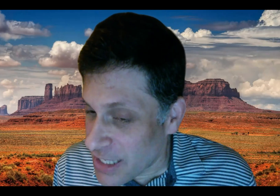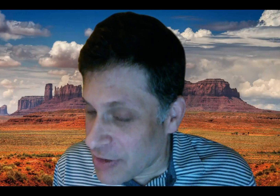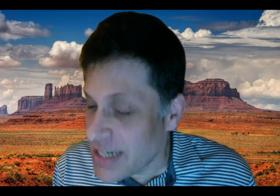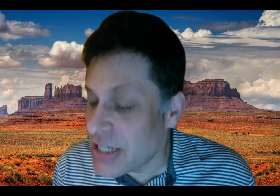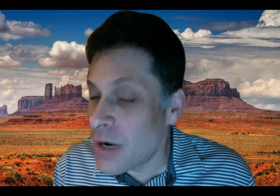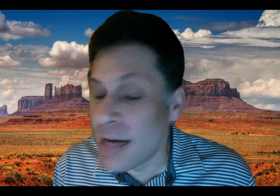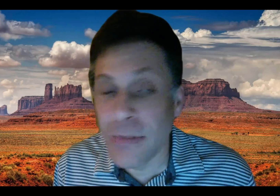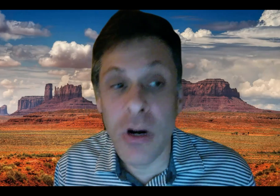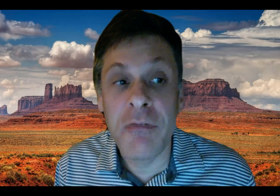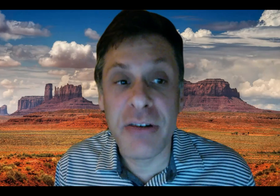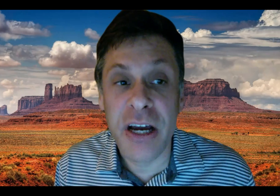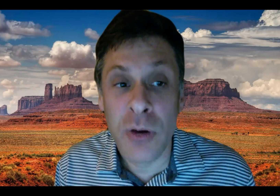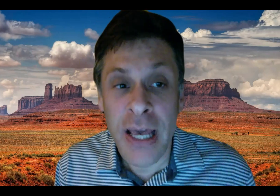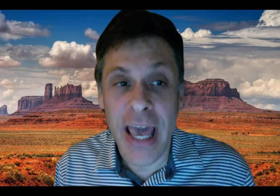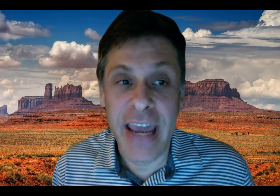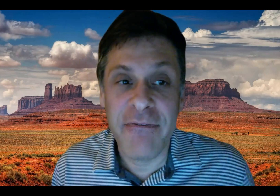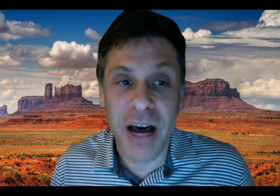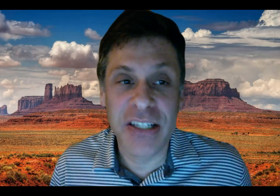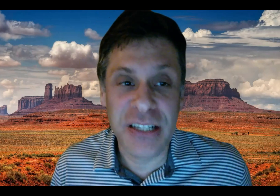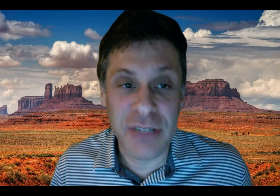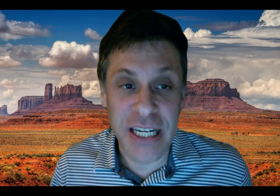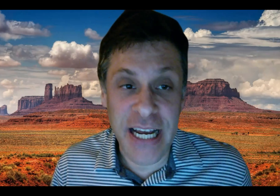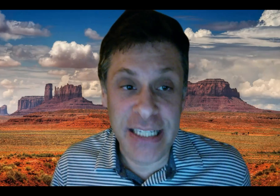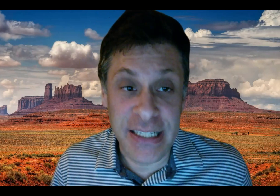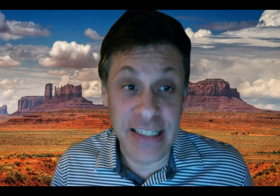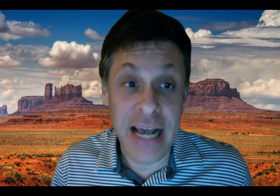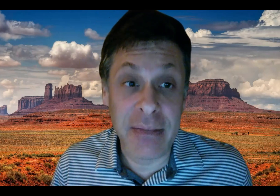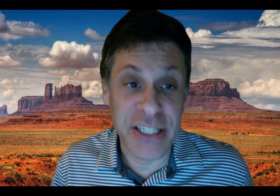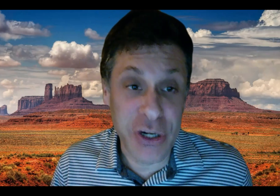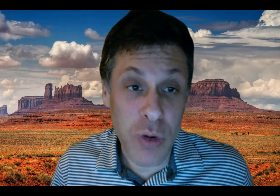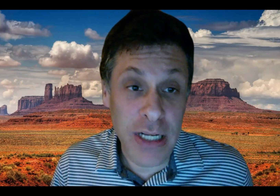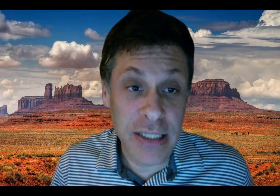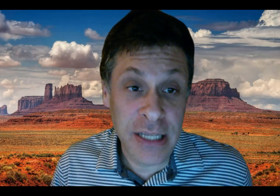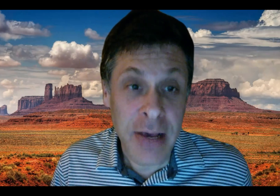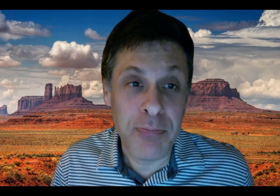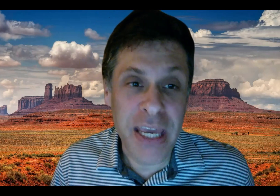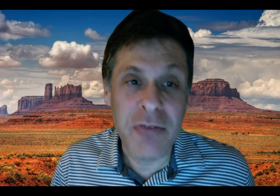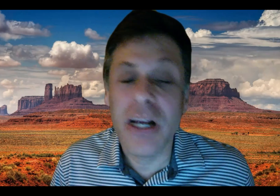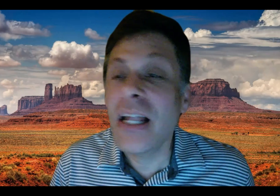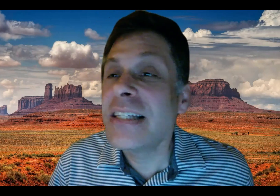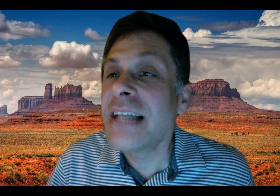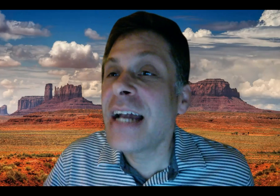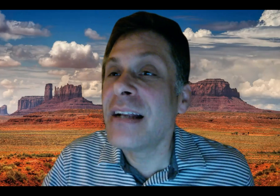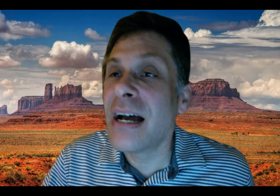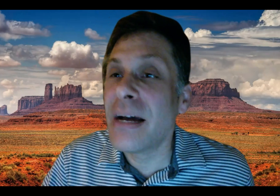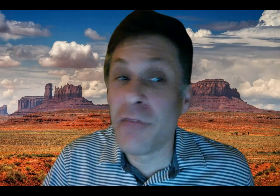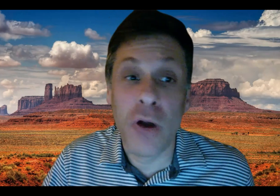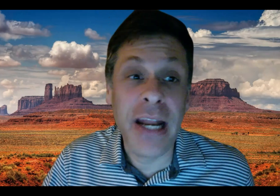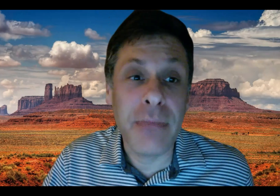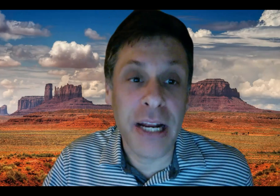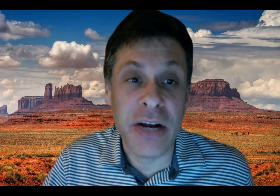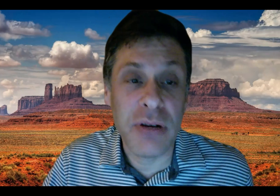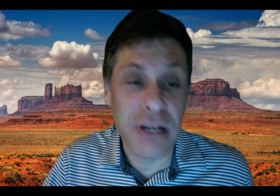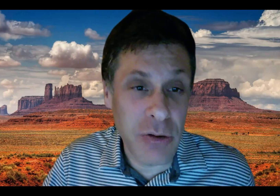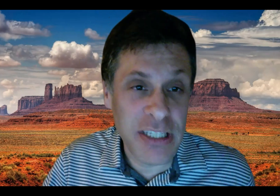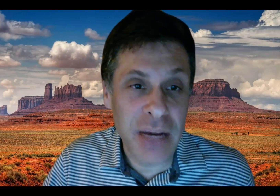you need to wherever you go, A, foster those connections, establish new ones, B, realize that for